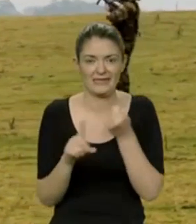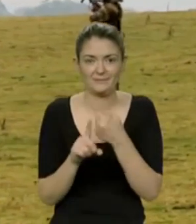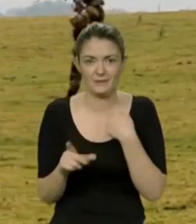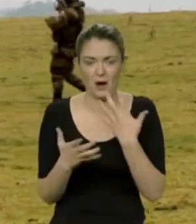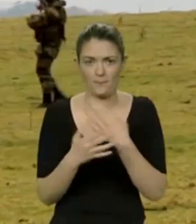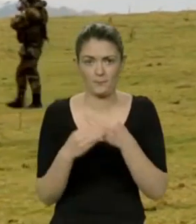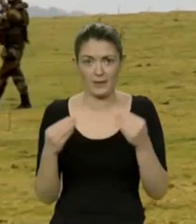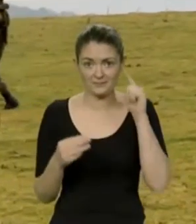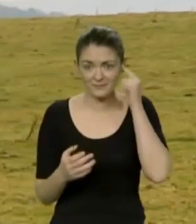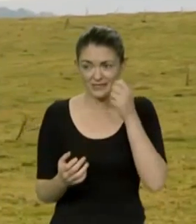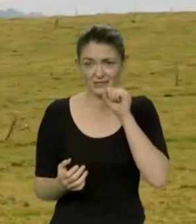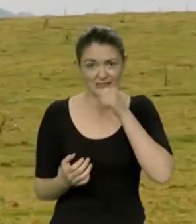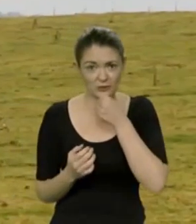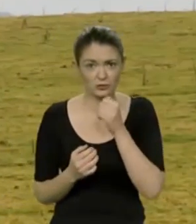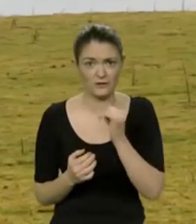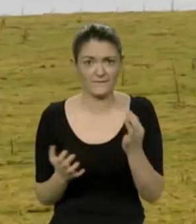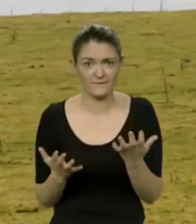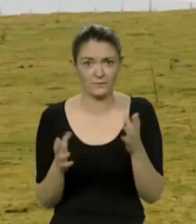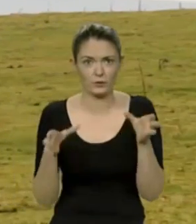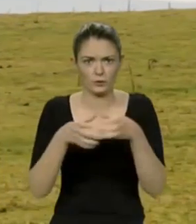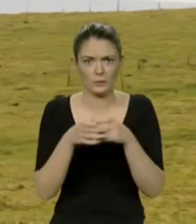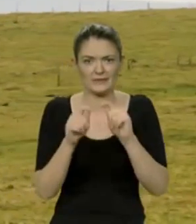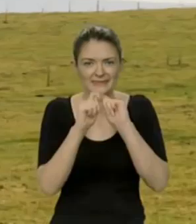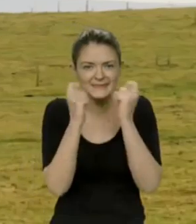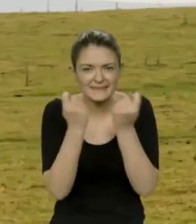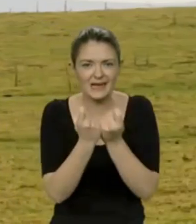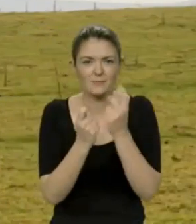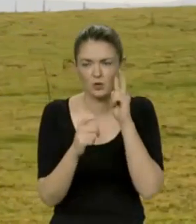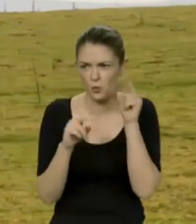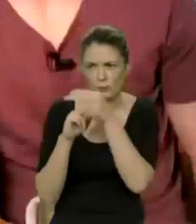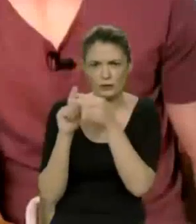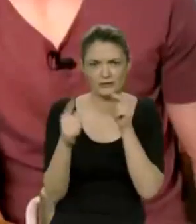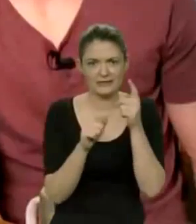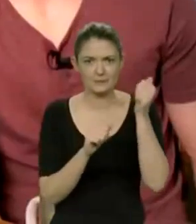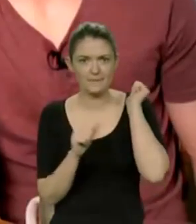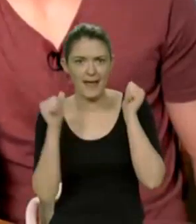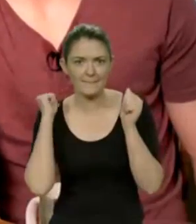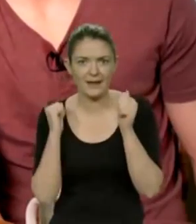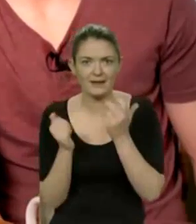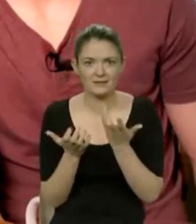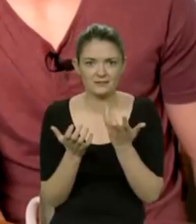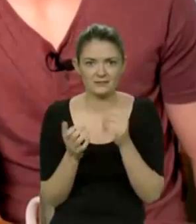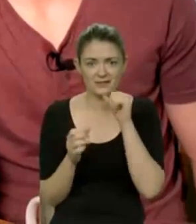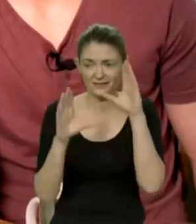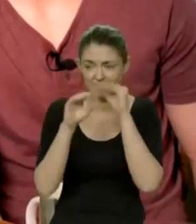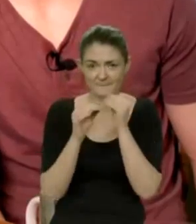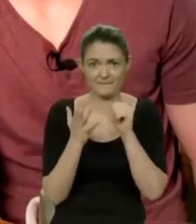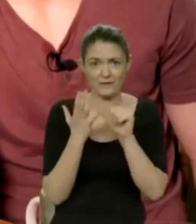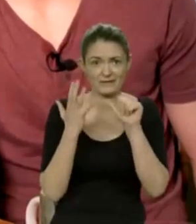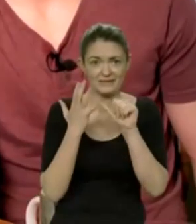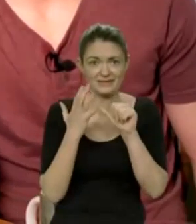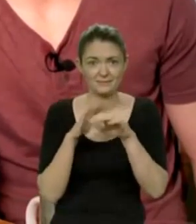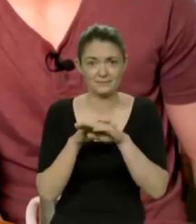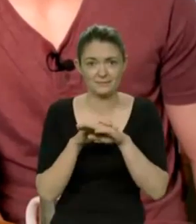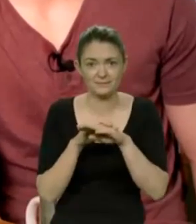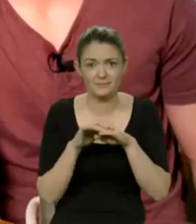stuff. They're a unit, they're a team, and they all watch each other's backs. But I will not sleep a night for 6 months when